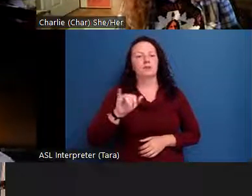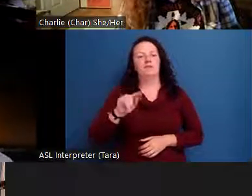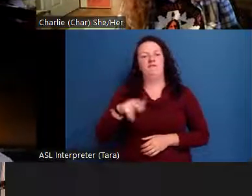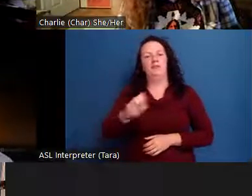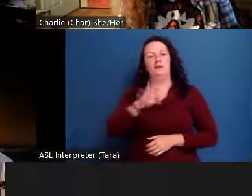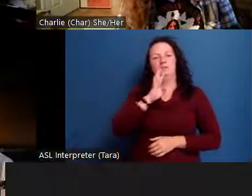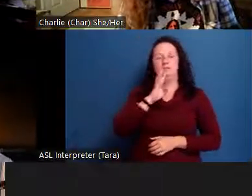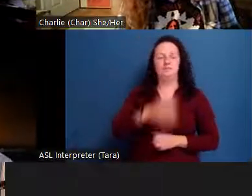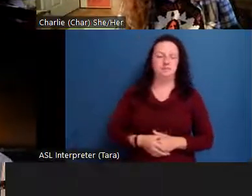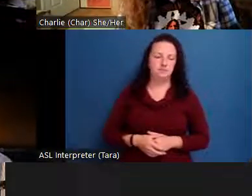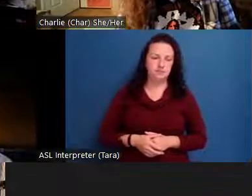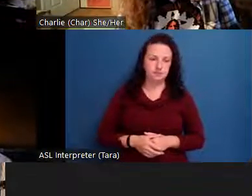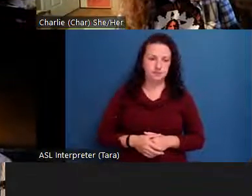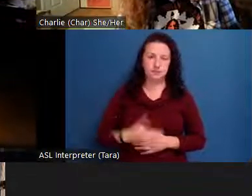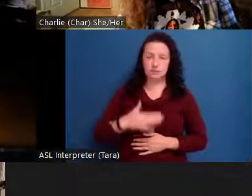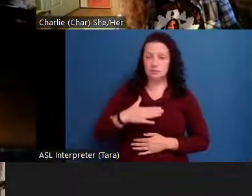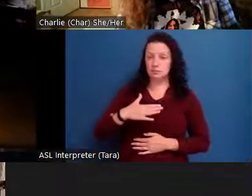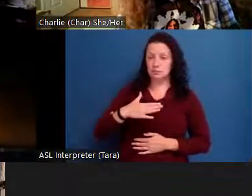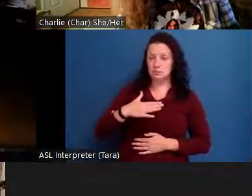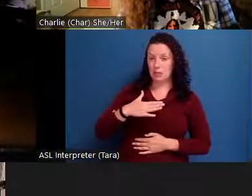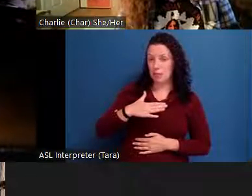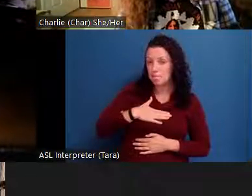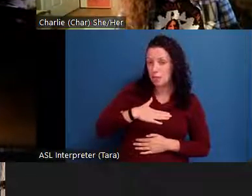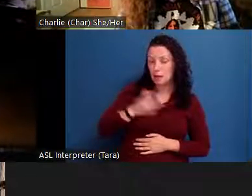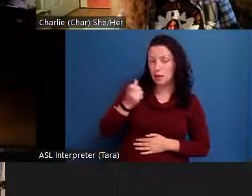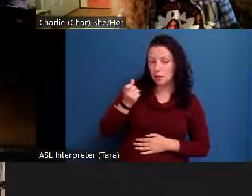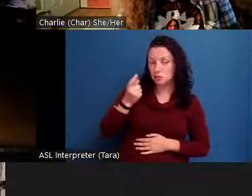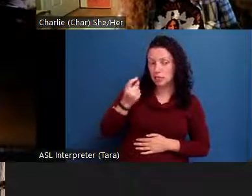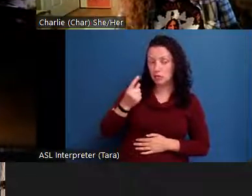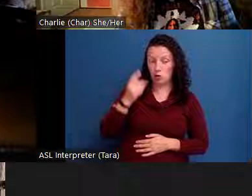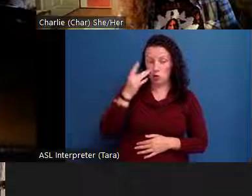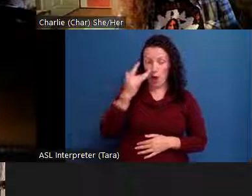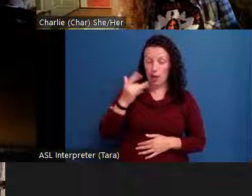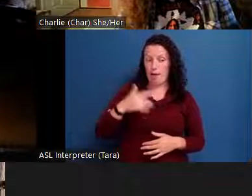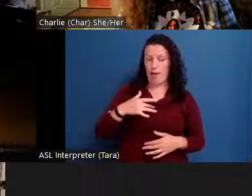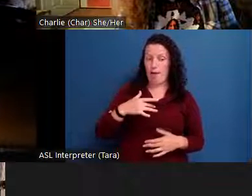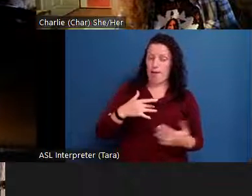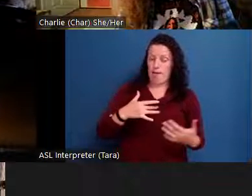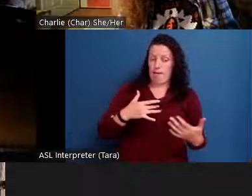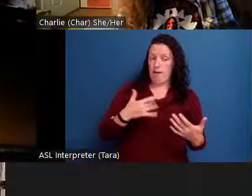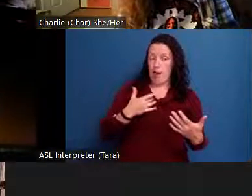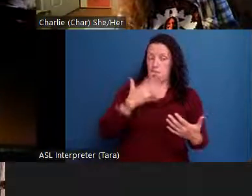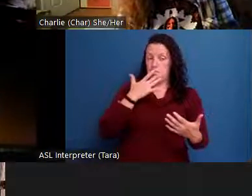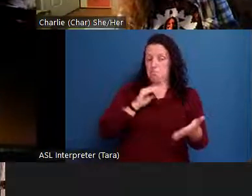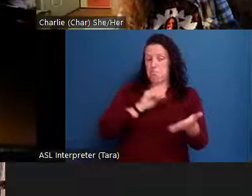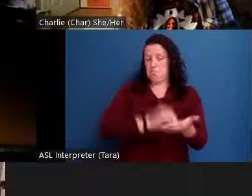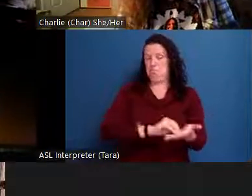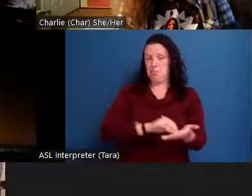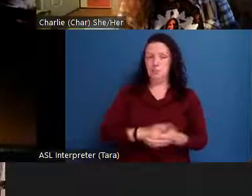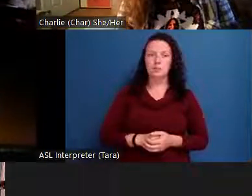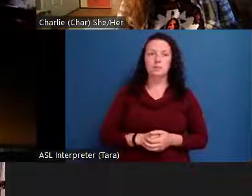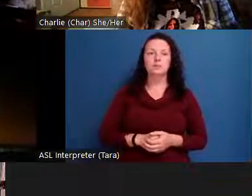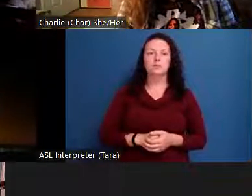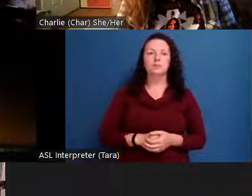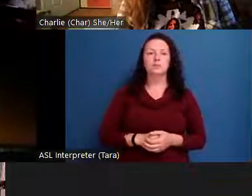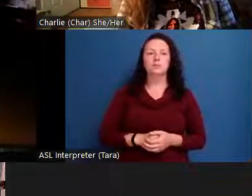In my understanding, or where I feel comfortable with this sentence is, you know, when we talk about our community agreements